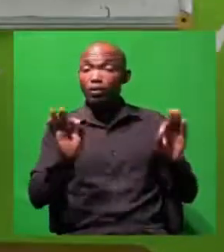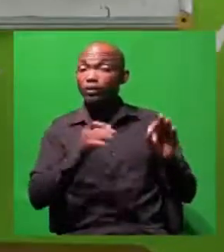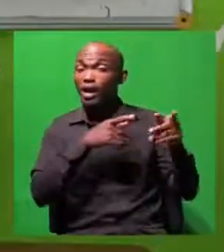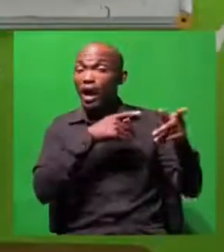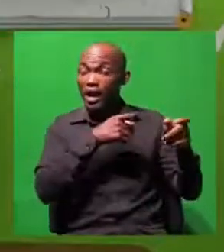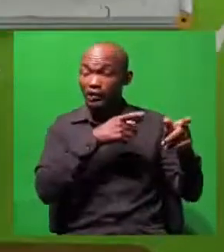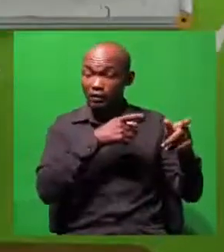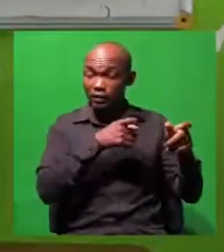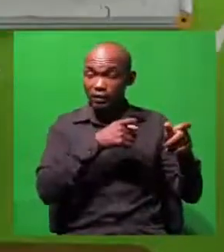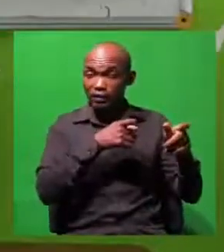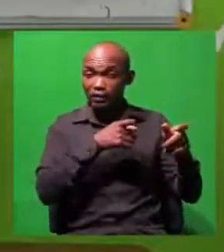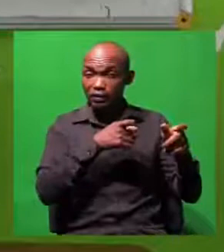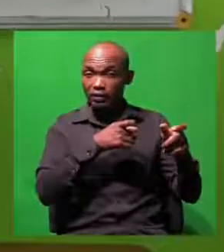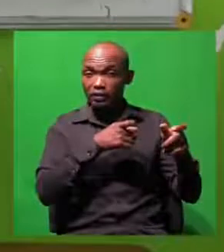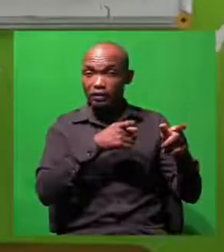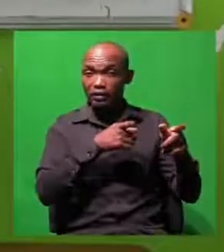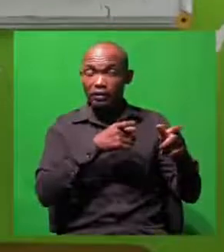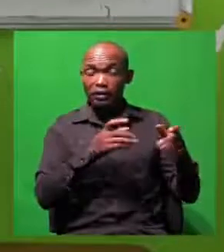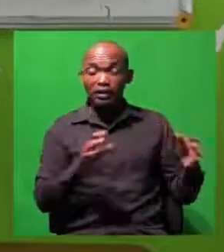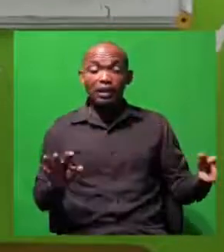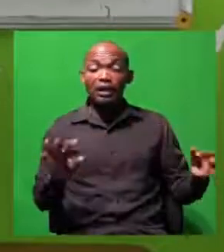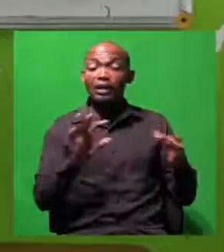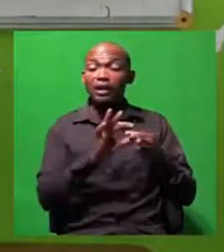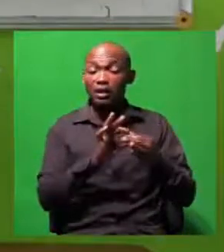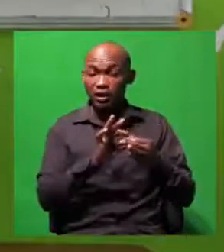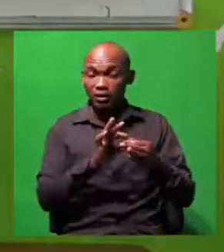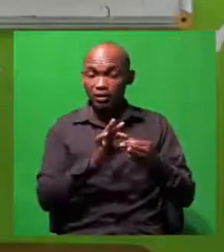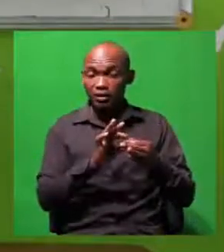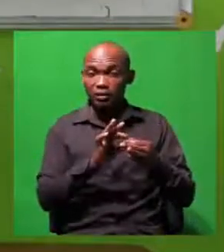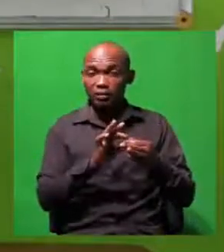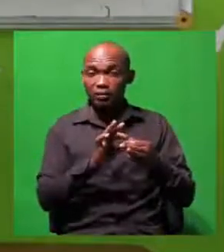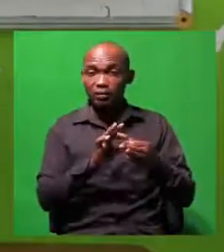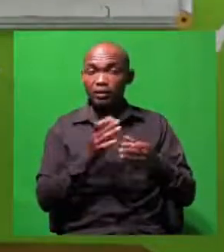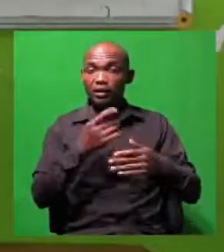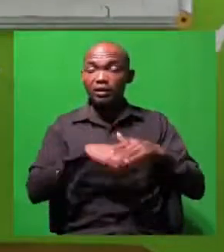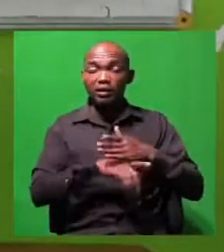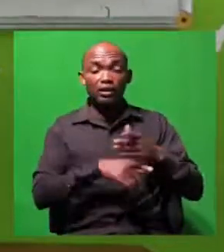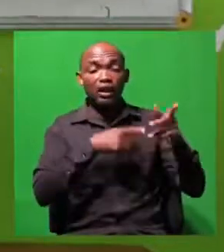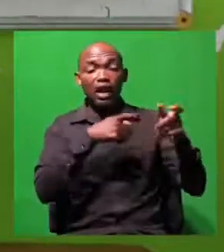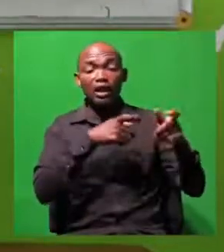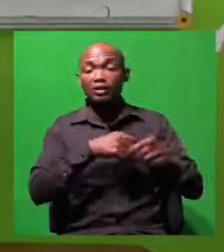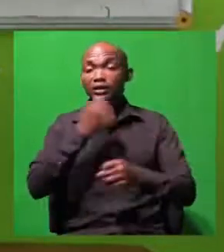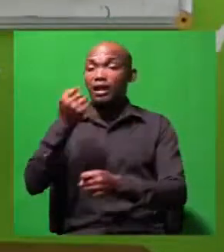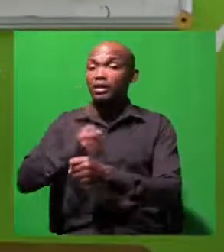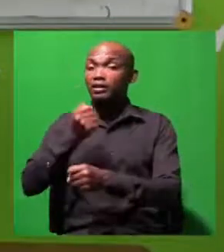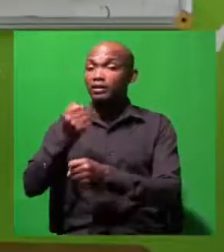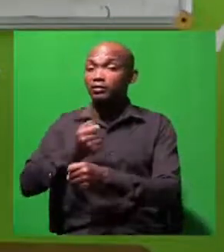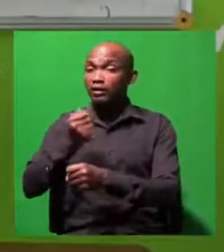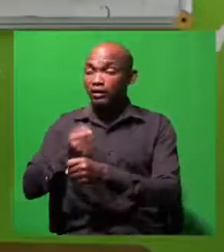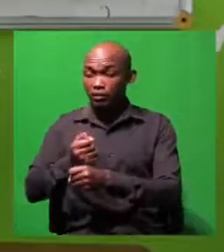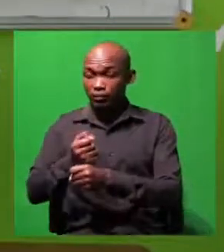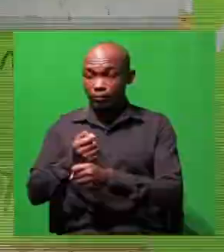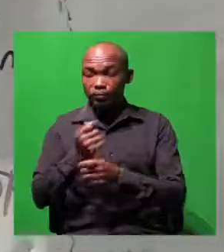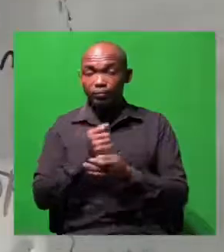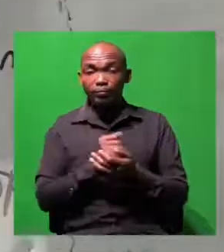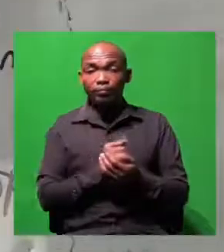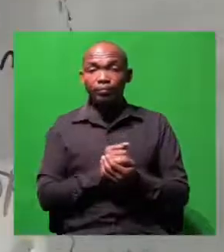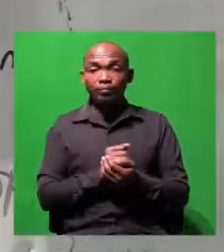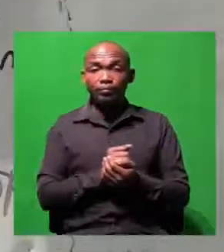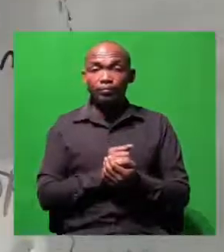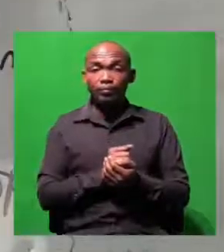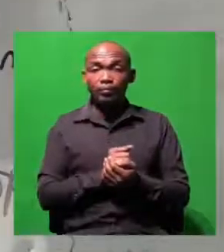be well hunted or found, they are engaging in